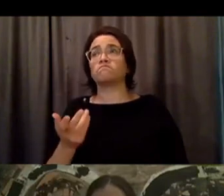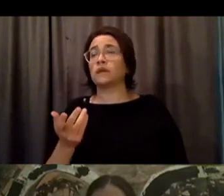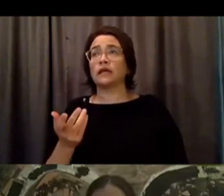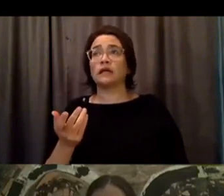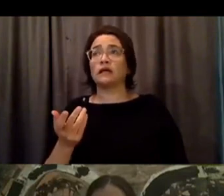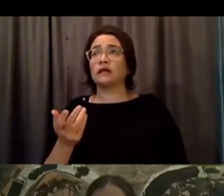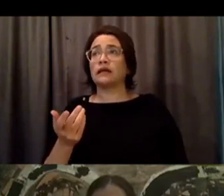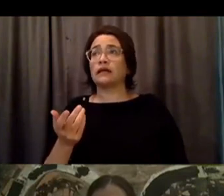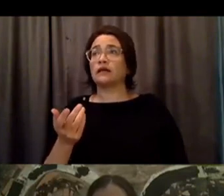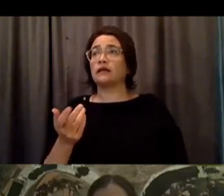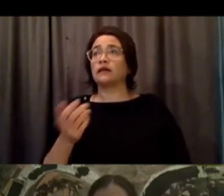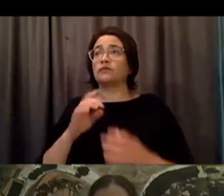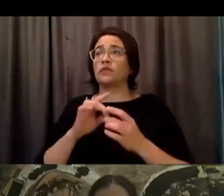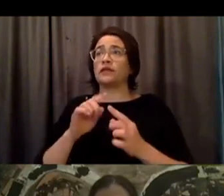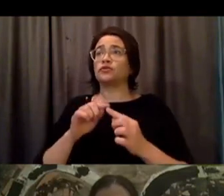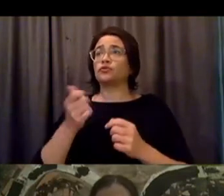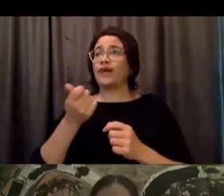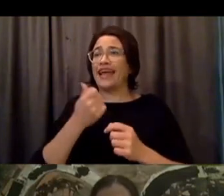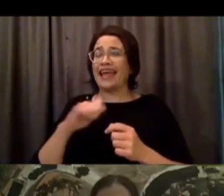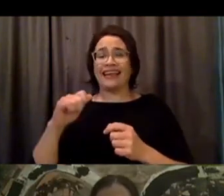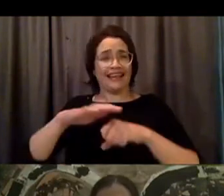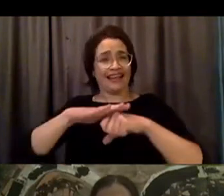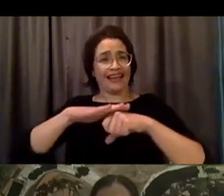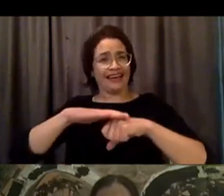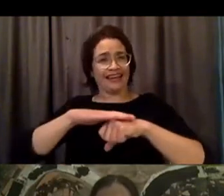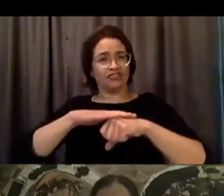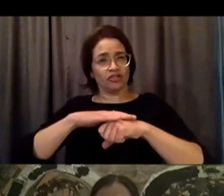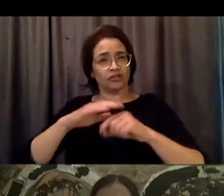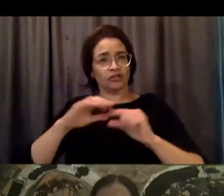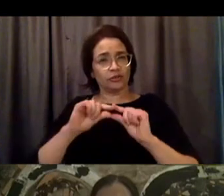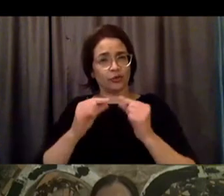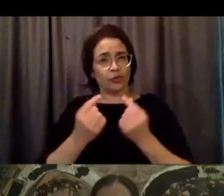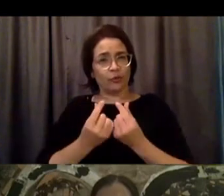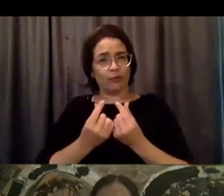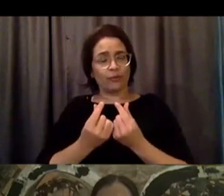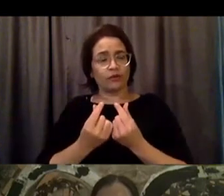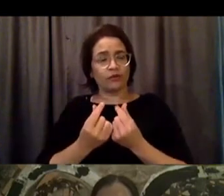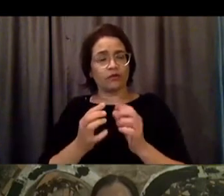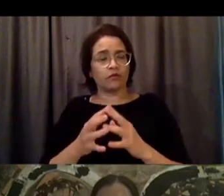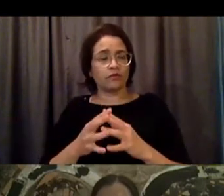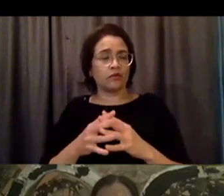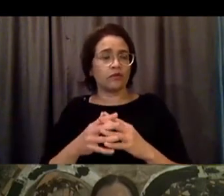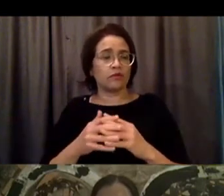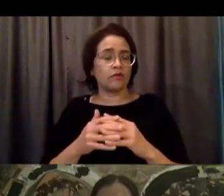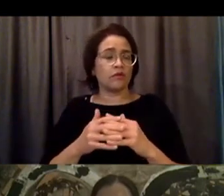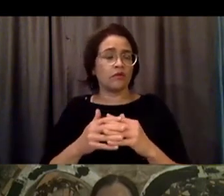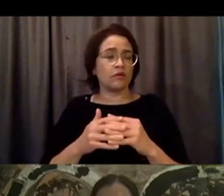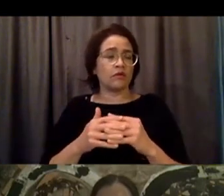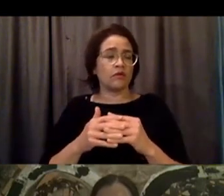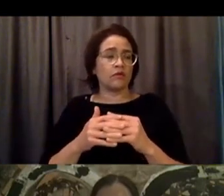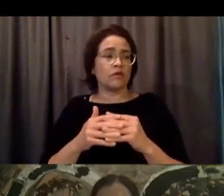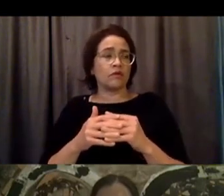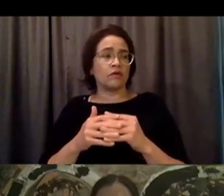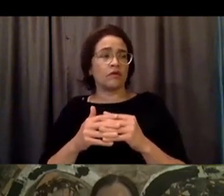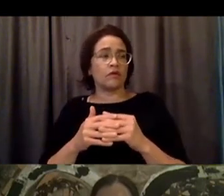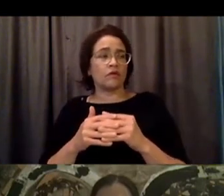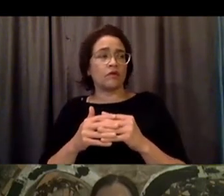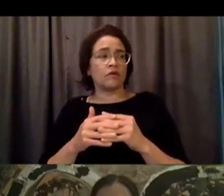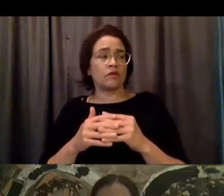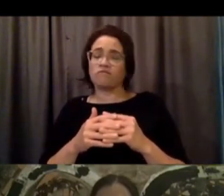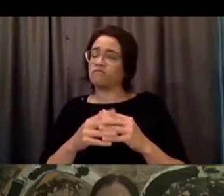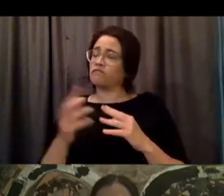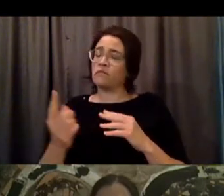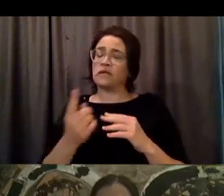with any Indigenous group, uh, it's always good to, um, find out what it's about and